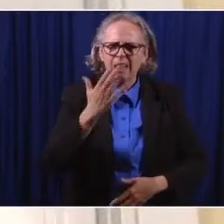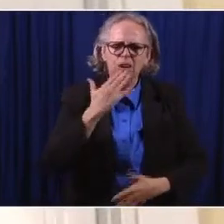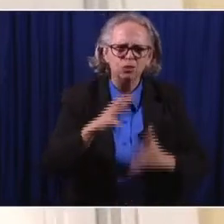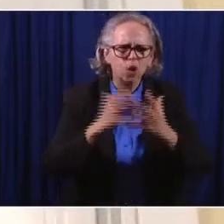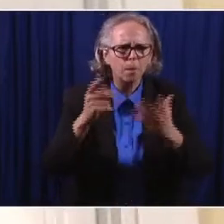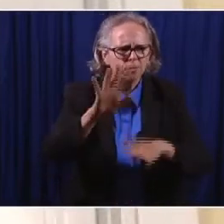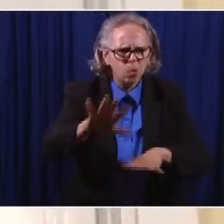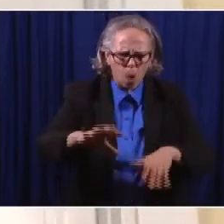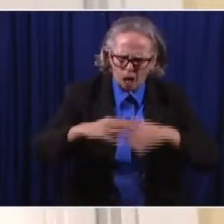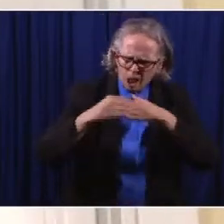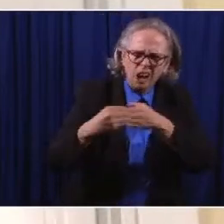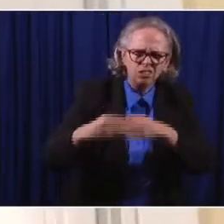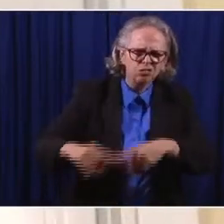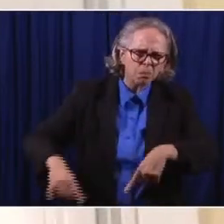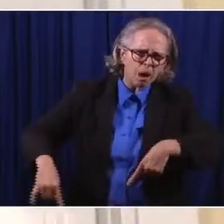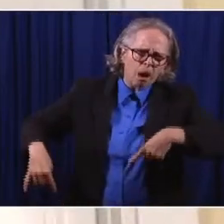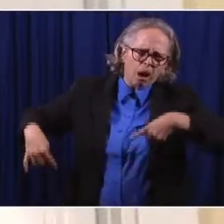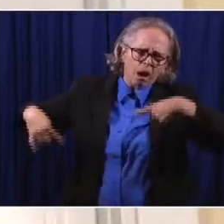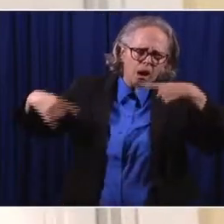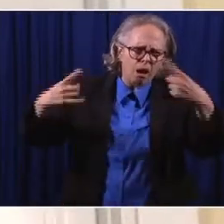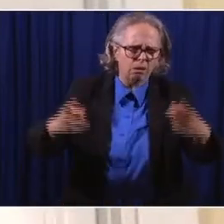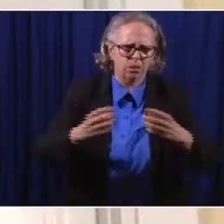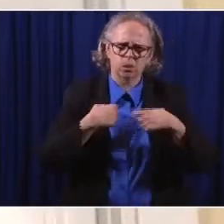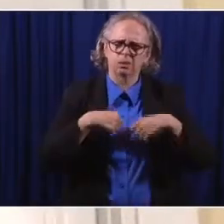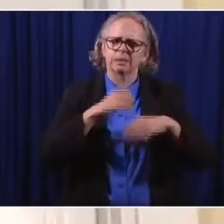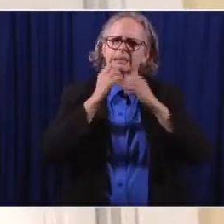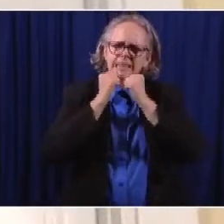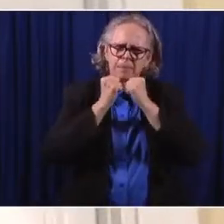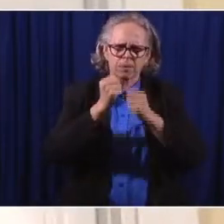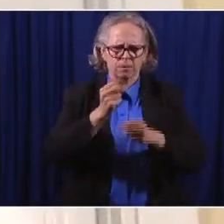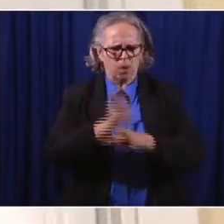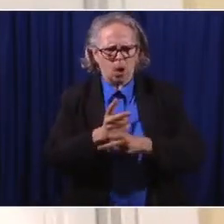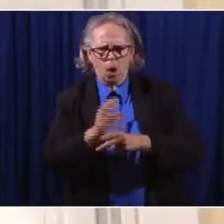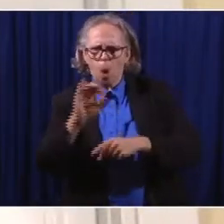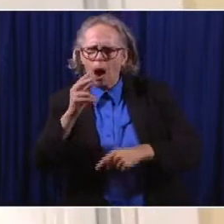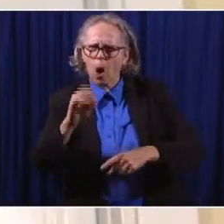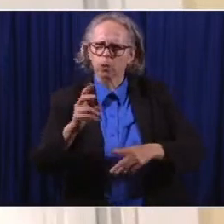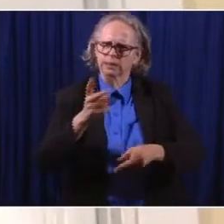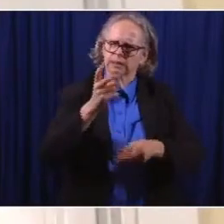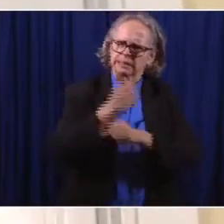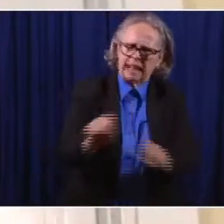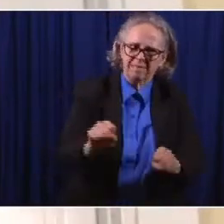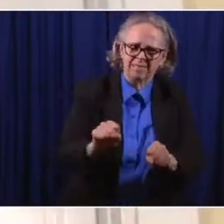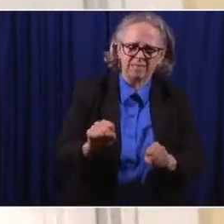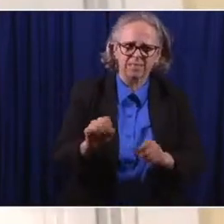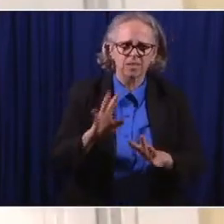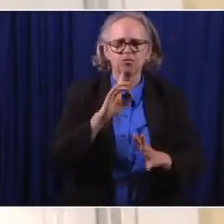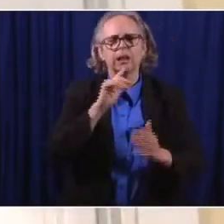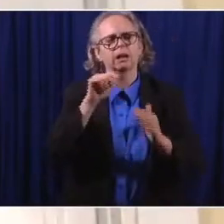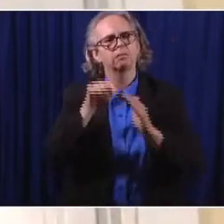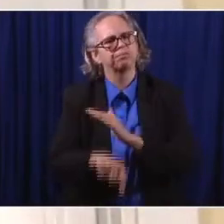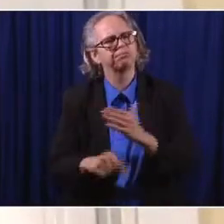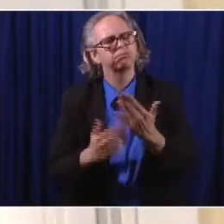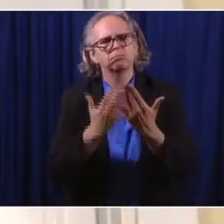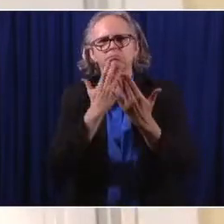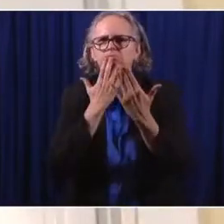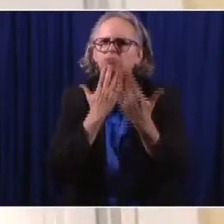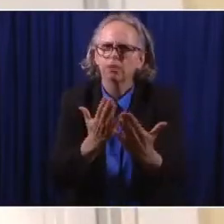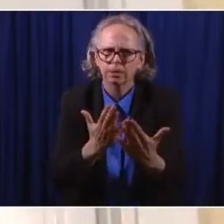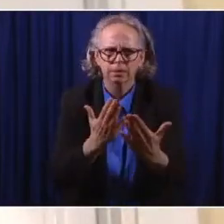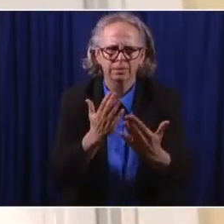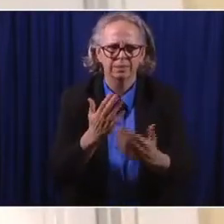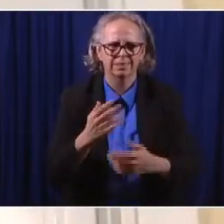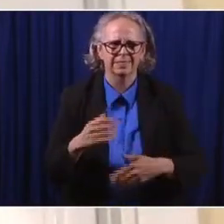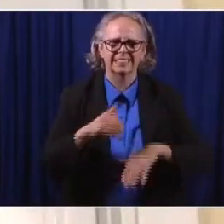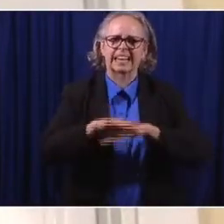in keeping Ohioans safe and healthy. We're deeply grateful for all that you do for all of us. And we are sending our best wishes from Oxford to our First